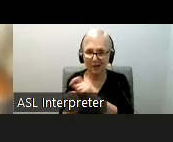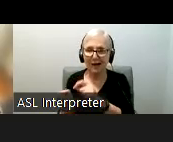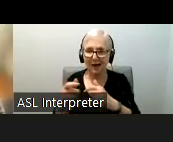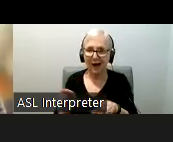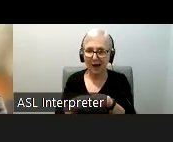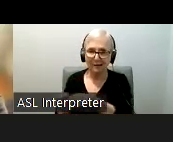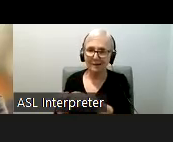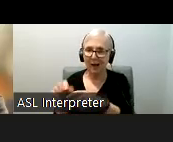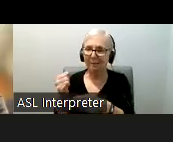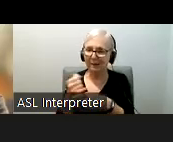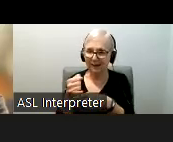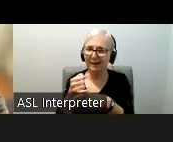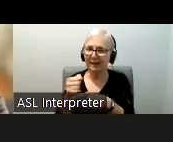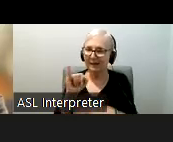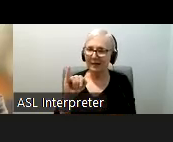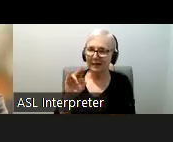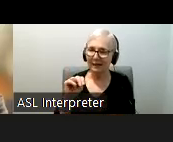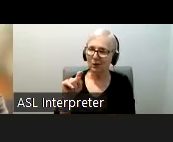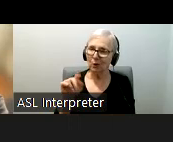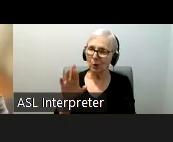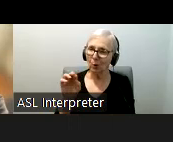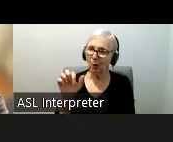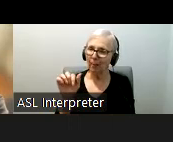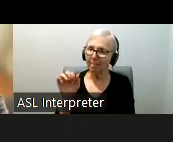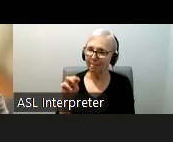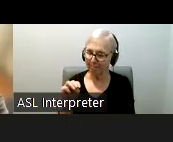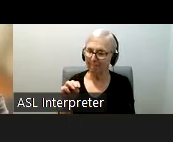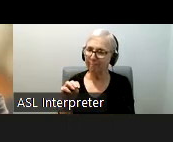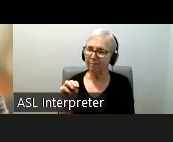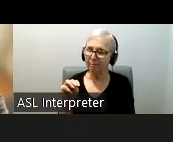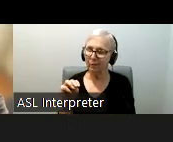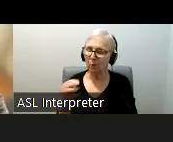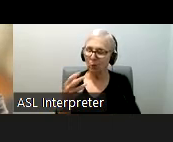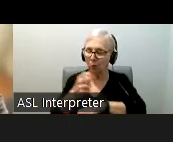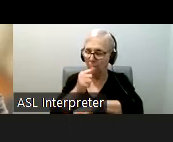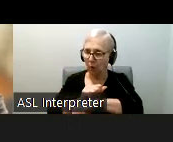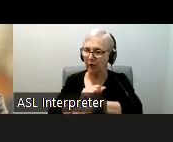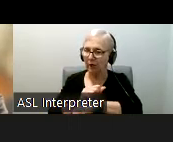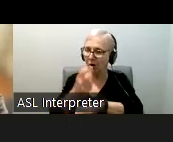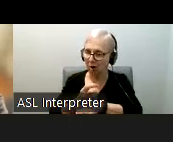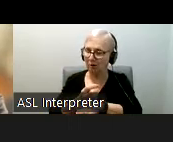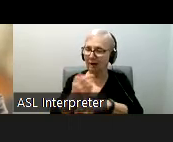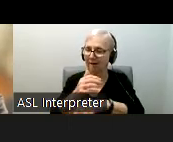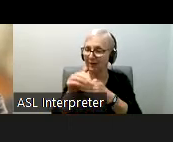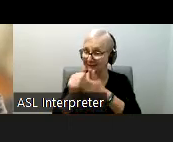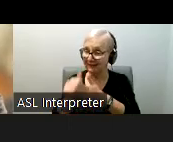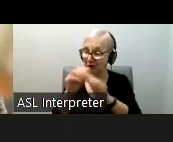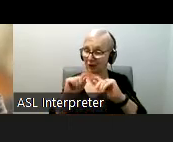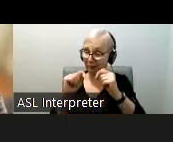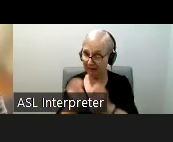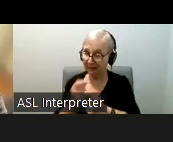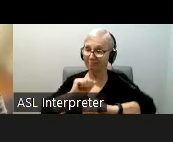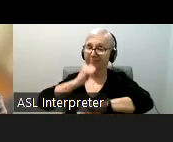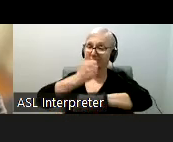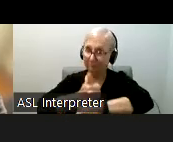And we are working really hard to have the leadership team locked in. And I would do a